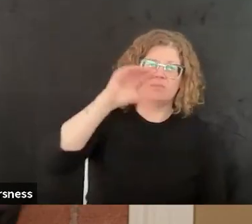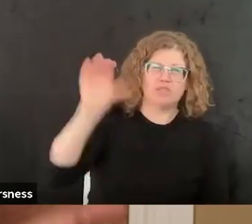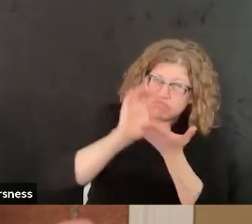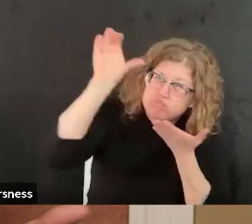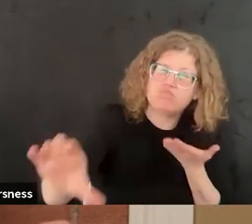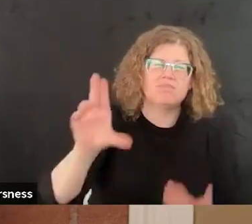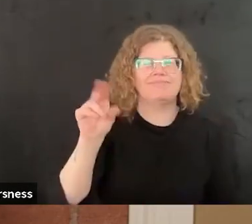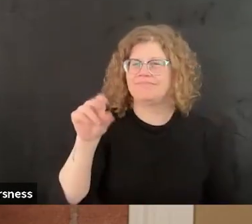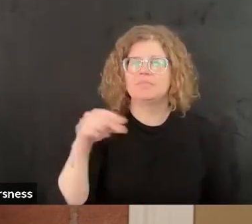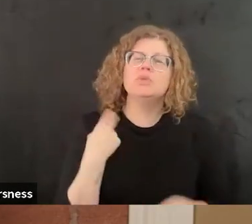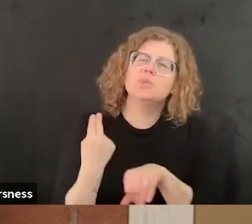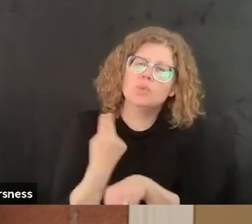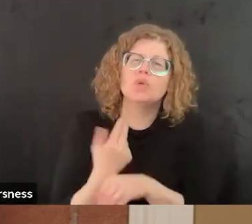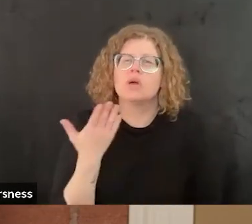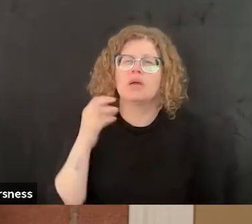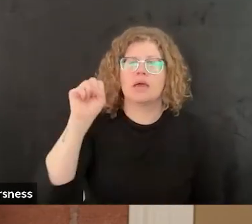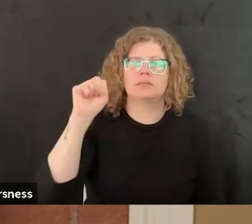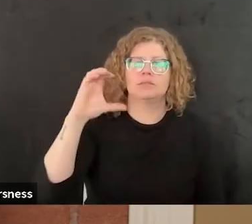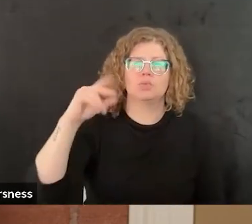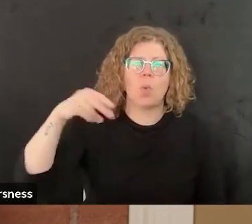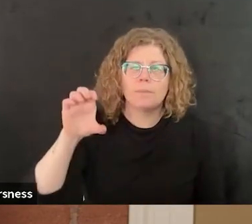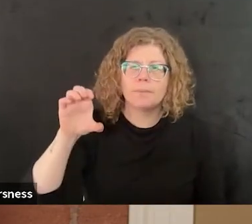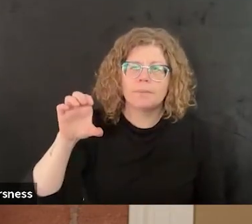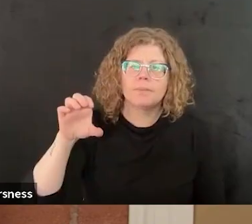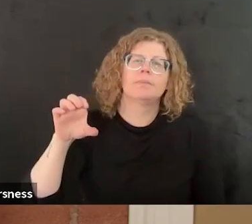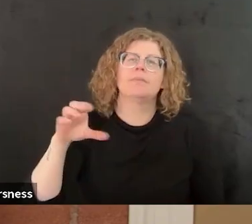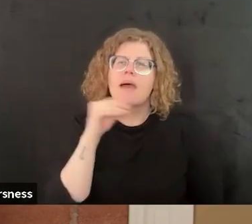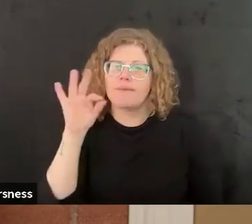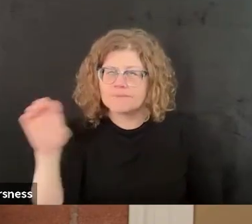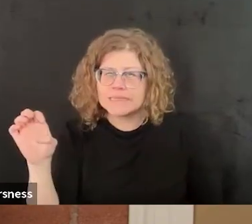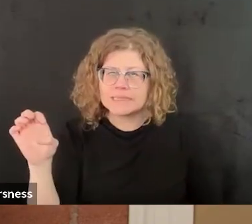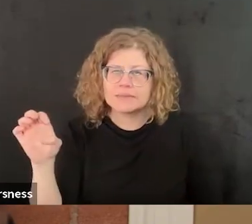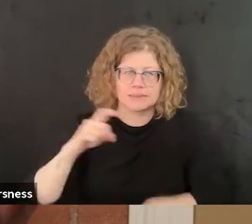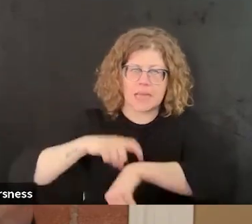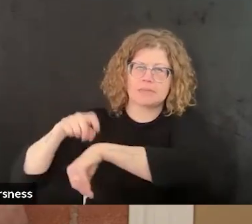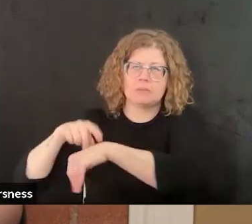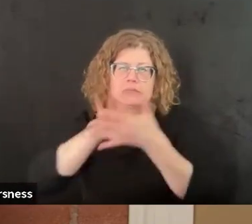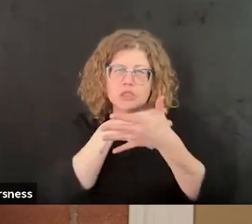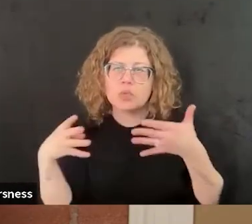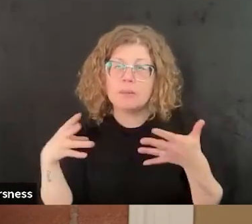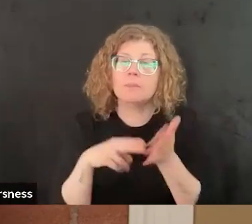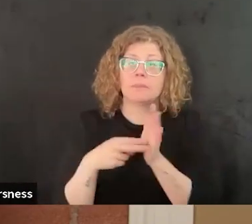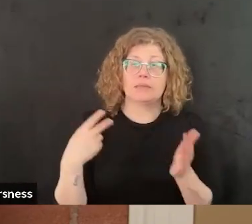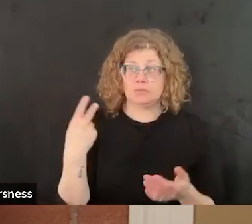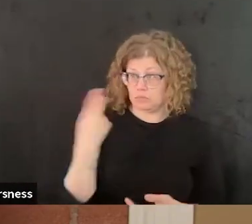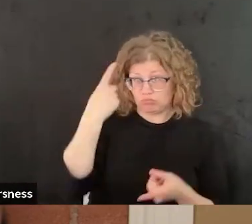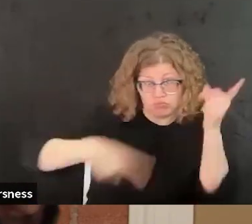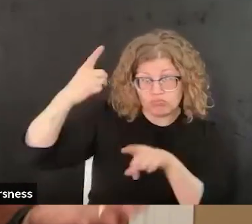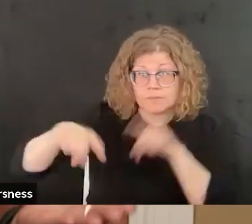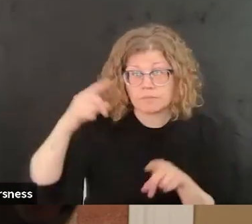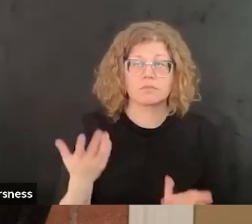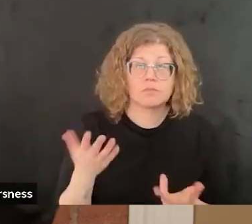them all at once. We do what's called a scope and fee schedule, which outlines key milestones within the